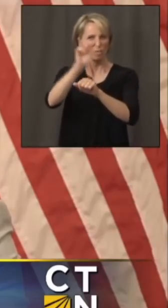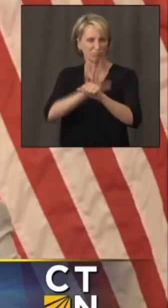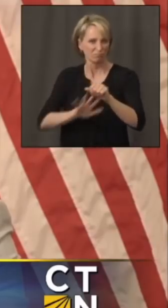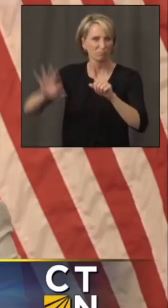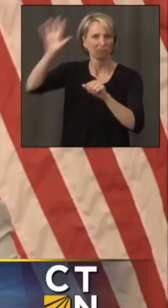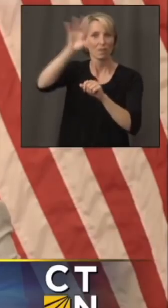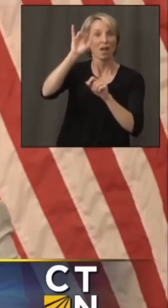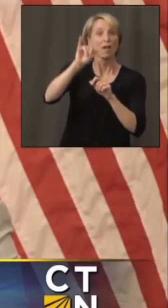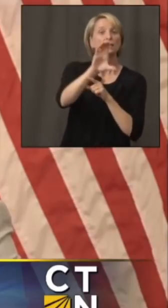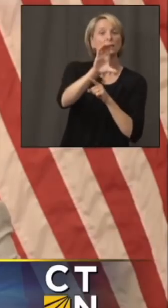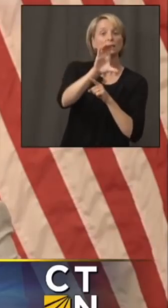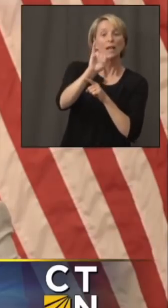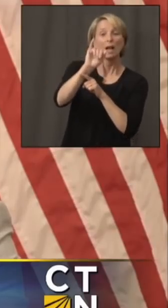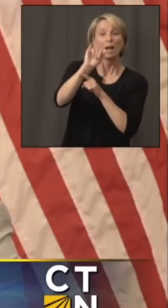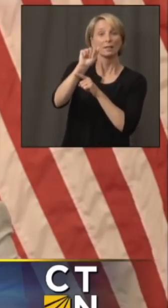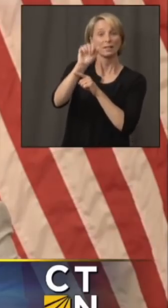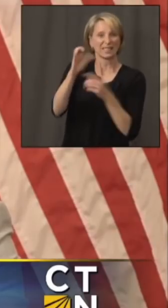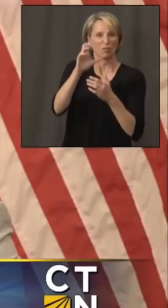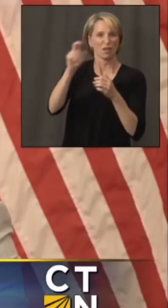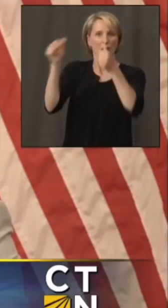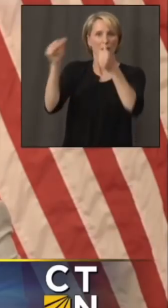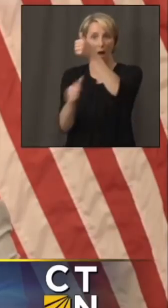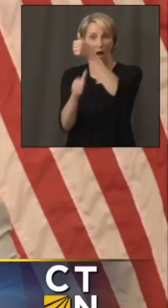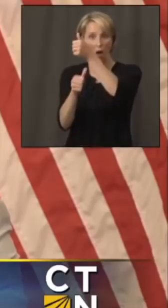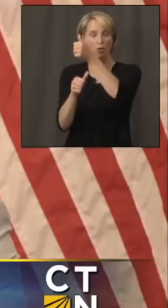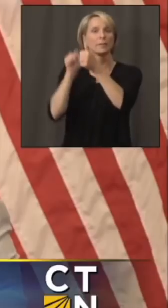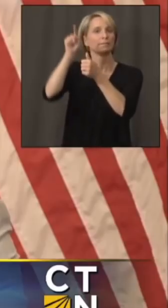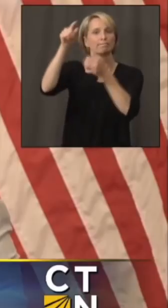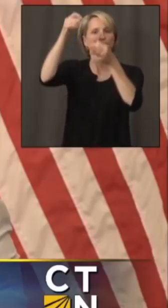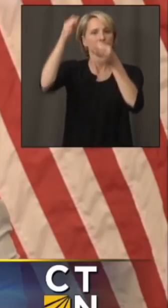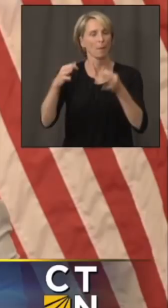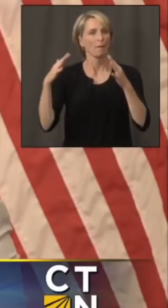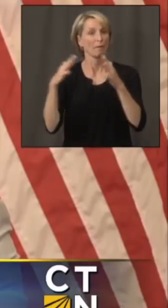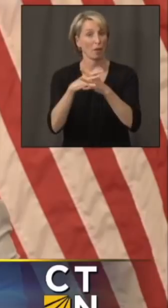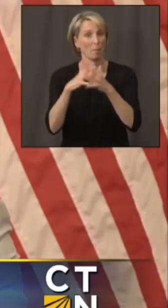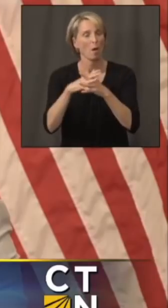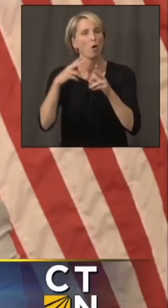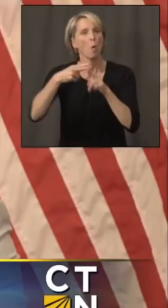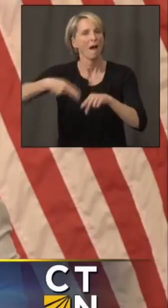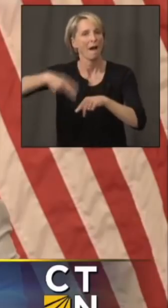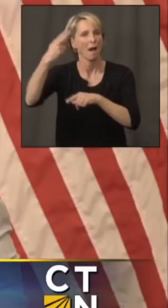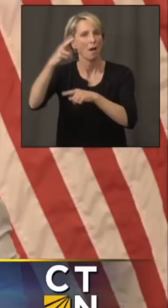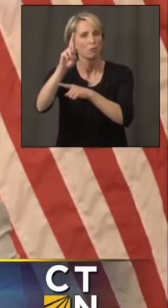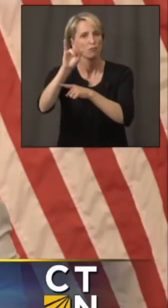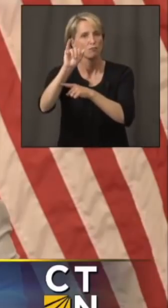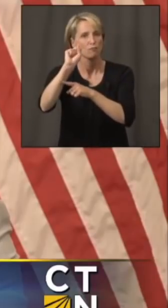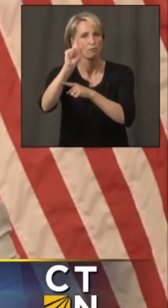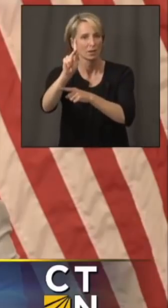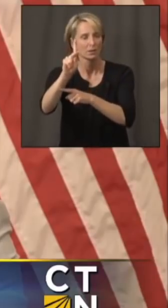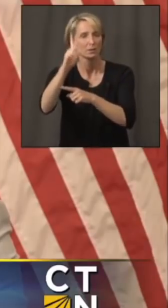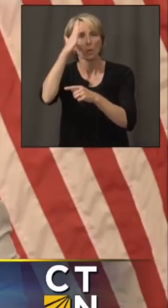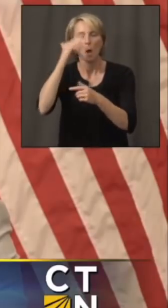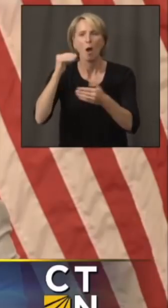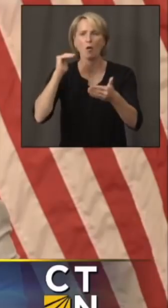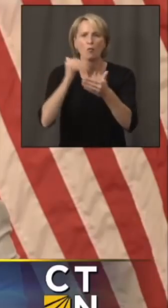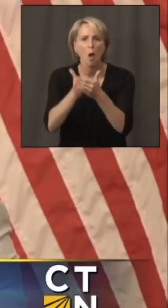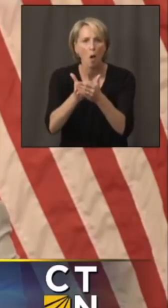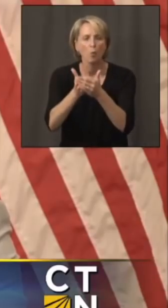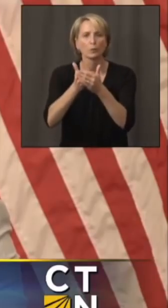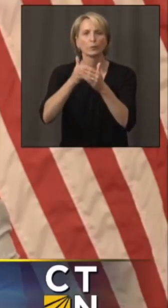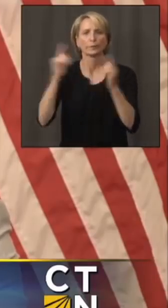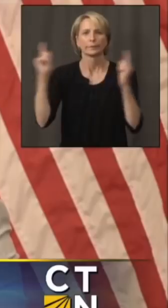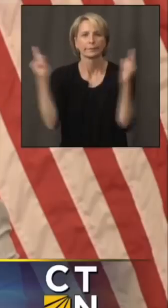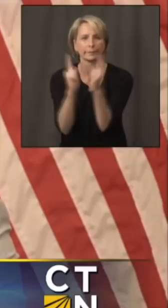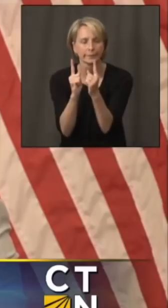puts football as a higher risk sport. And for the reason that is a sport that involves close sustained